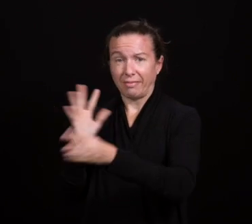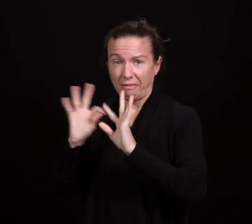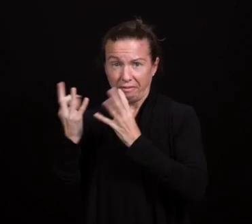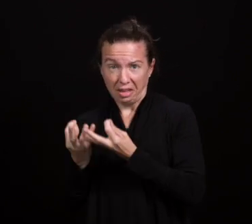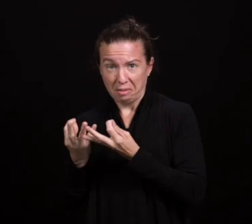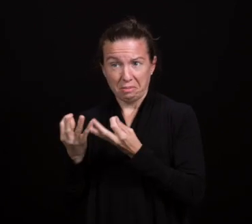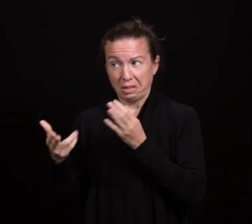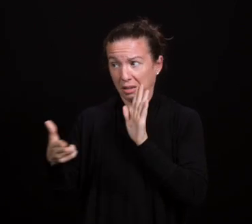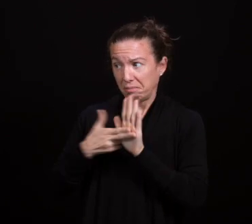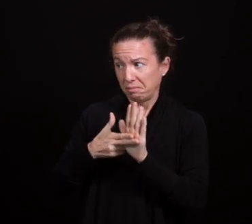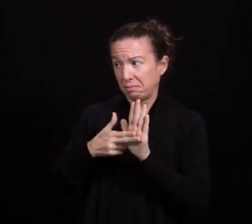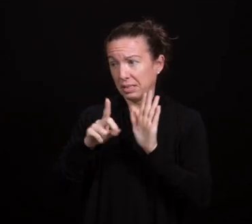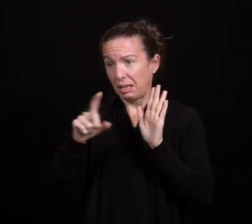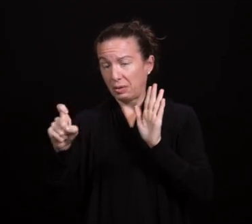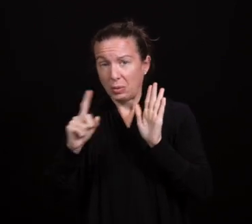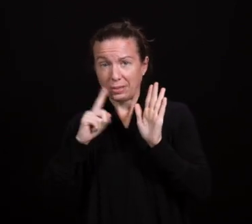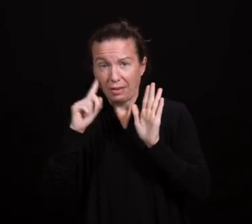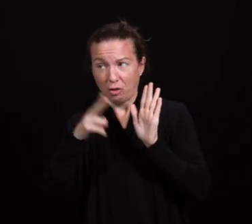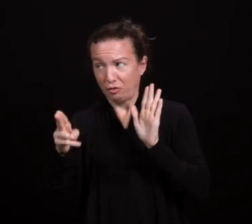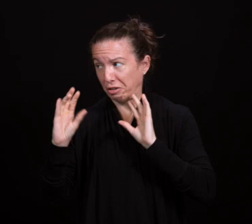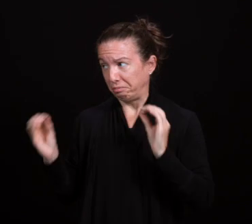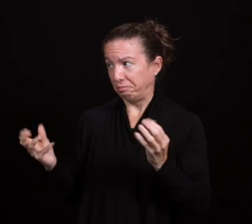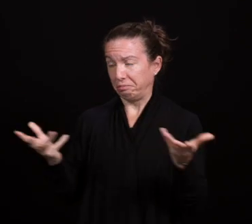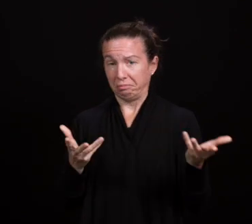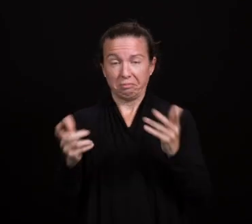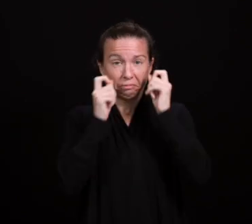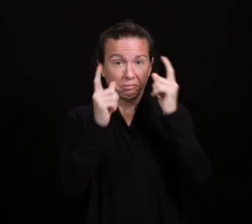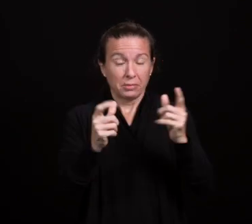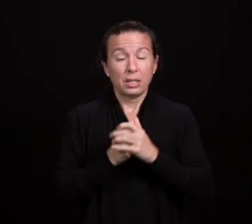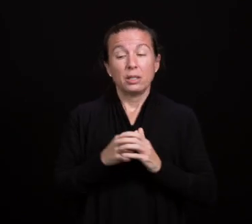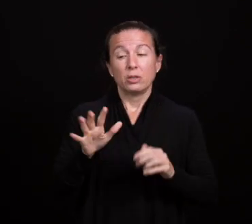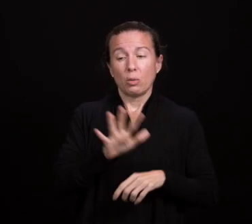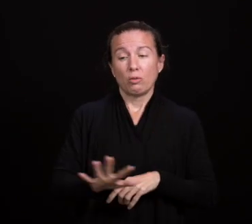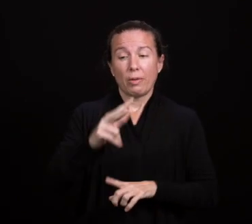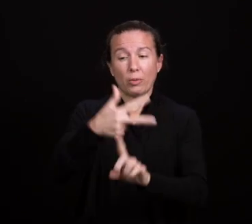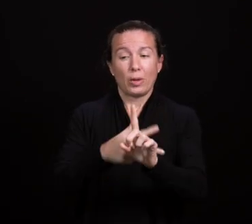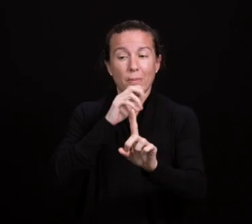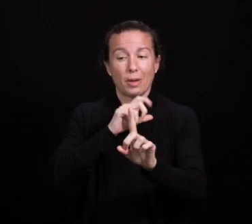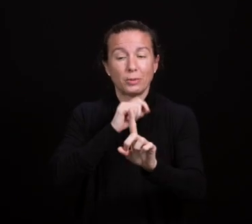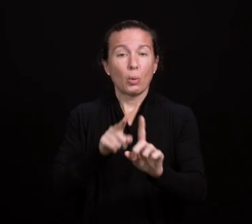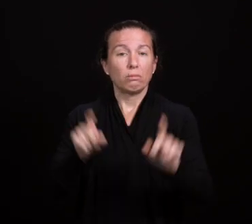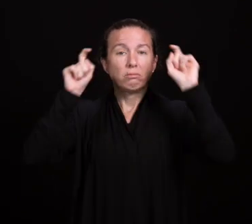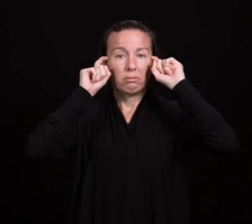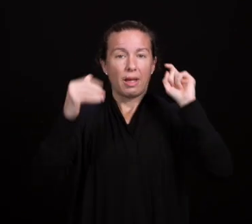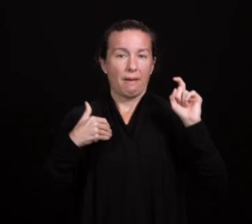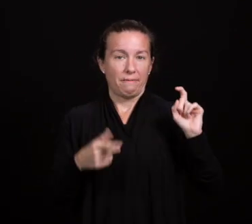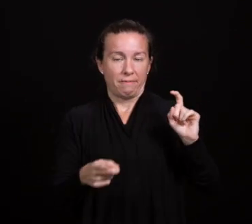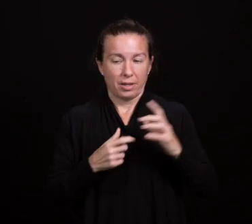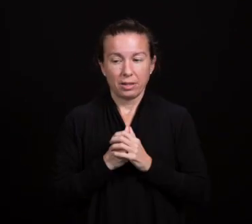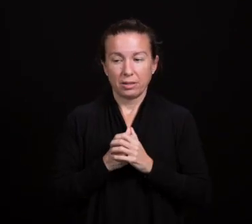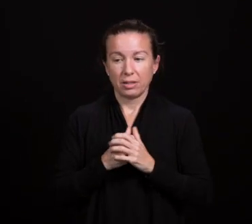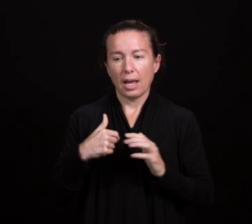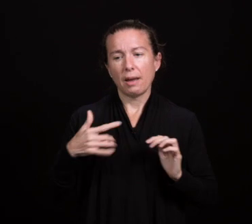been diagnosed deaf, hard of hearing. And by the time she was 3 months old, she was aided. And I really do feel that was